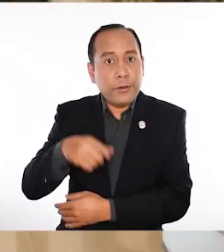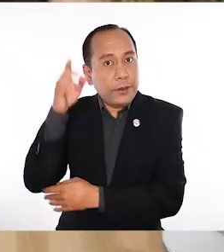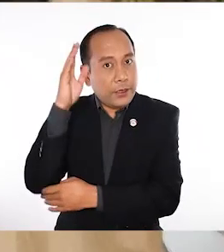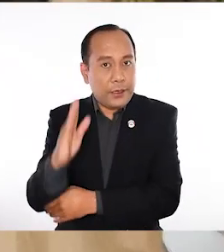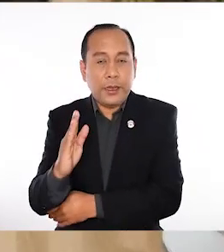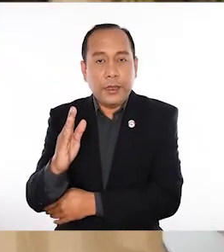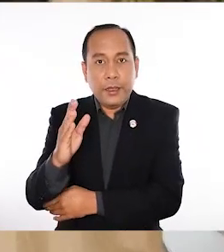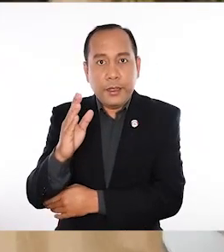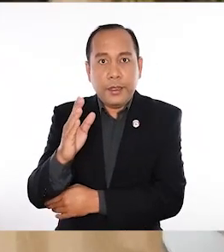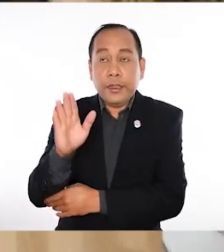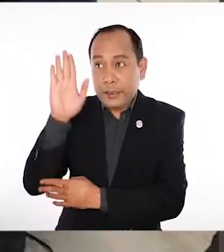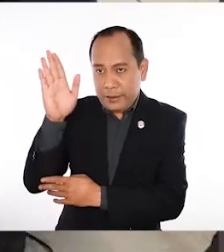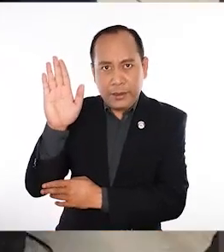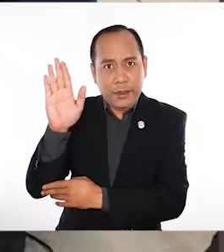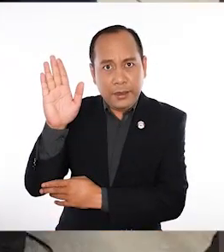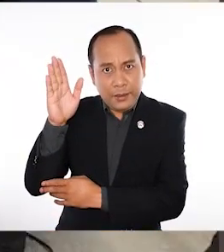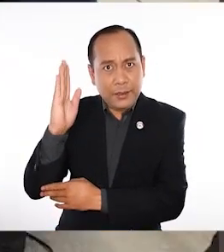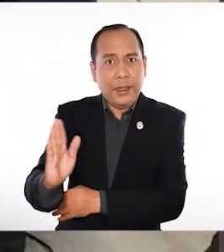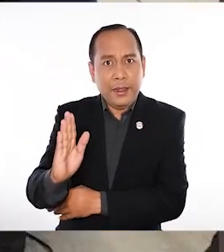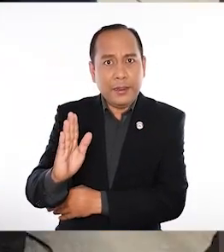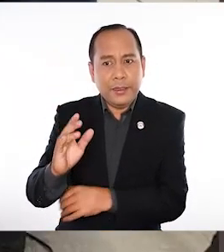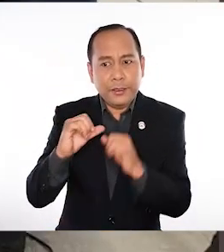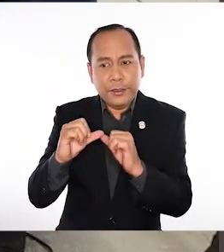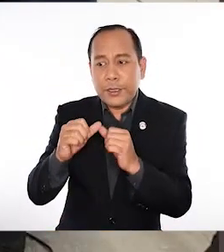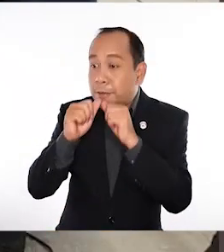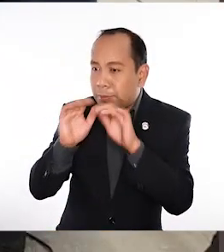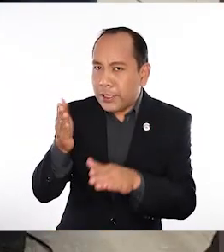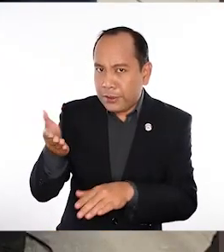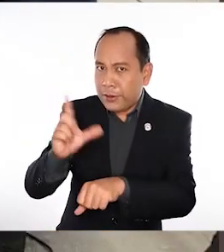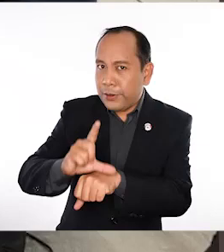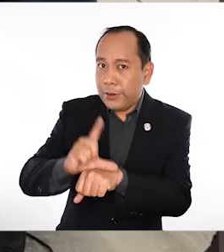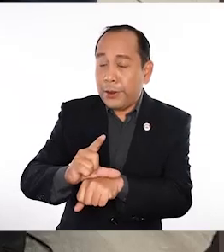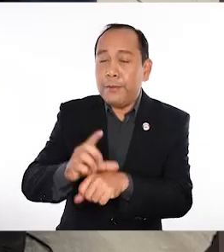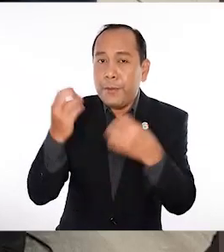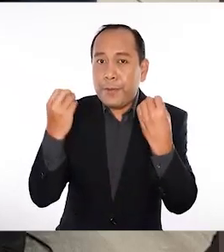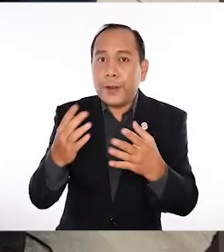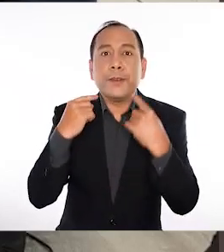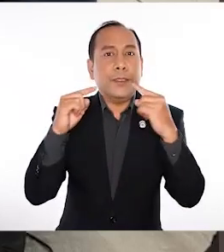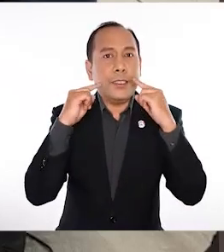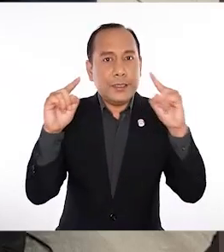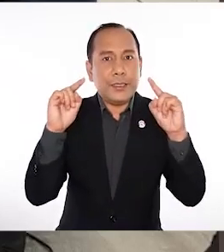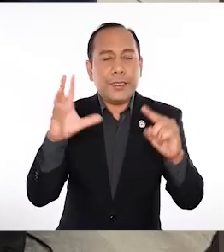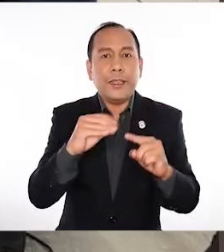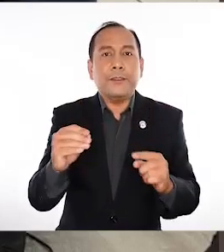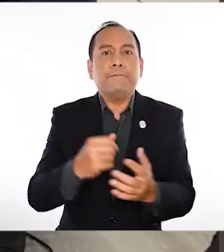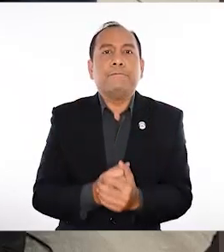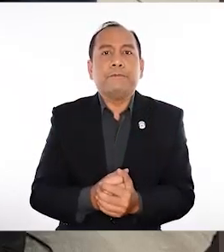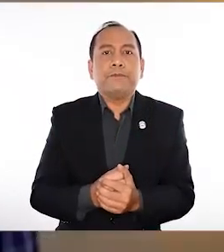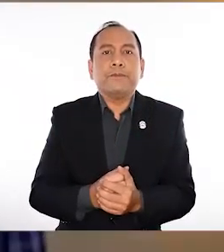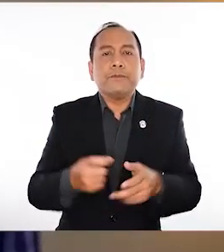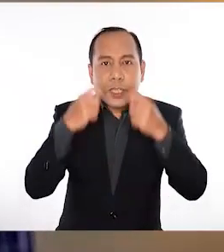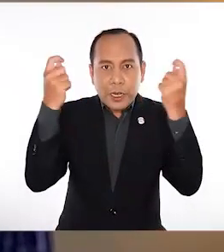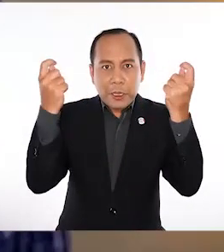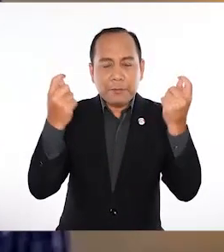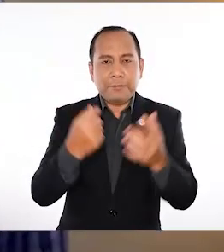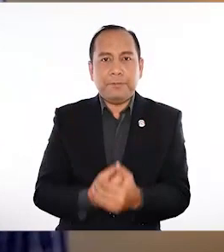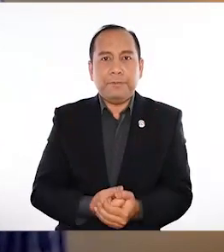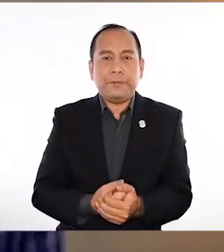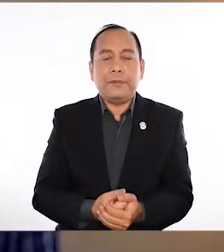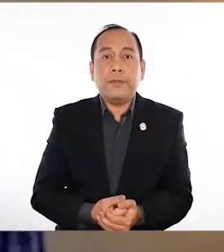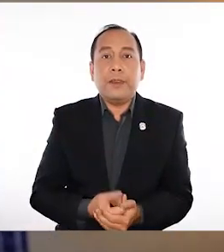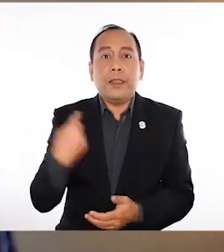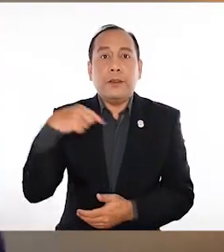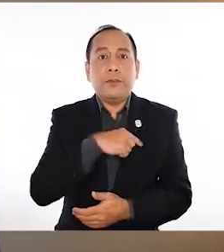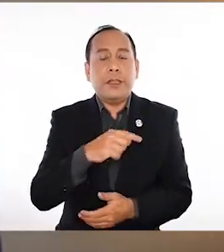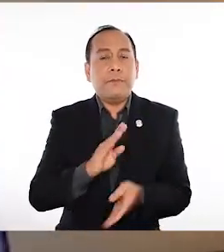God for He continuously blessed their local congregation with so much success and victories. Naging masaya